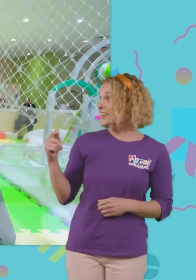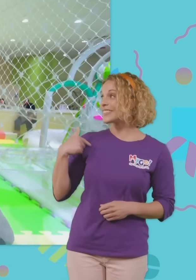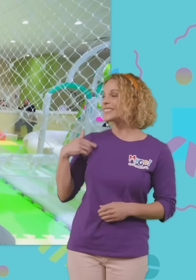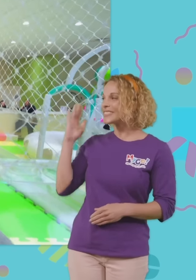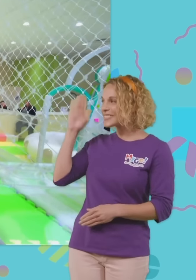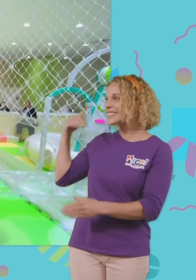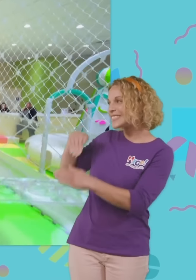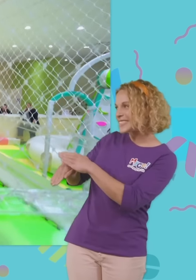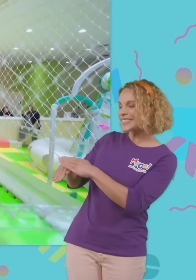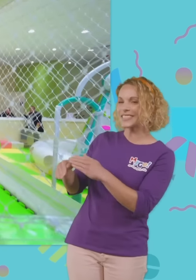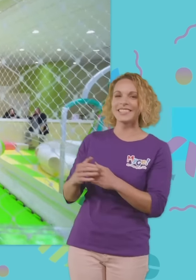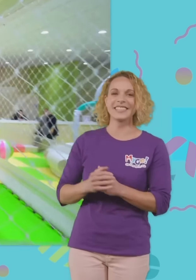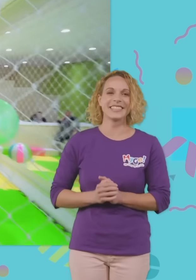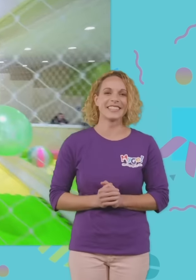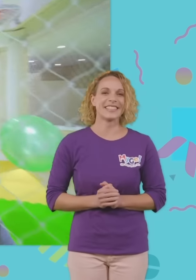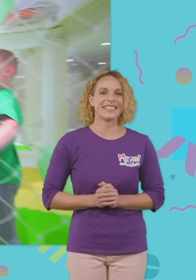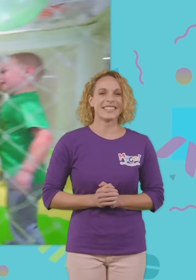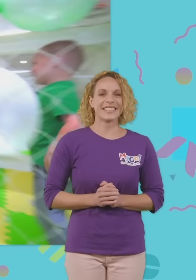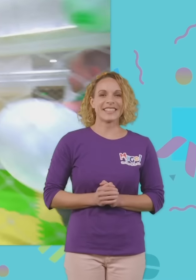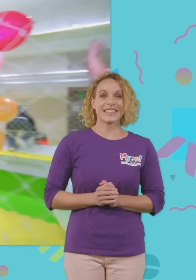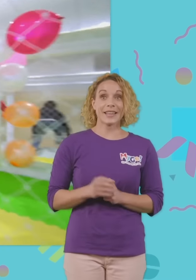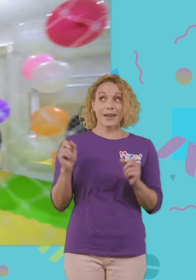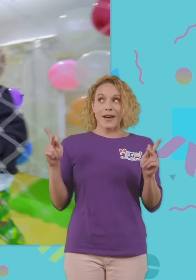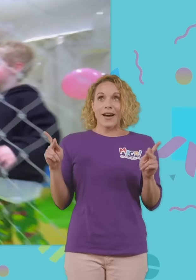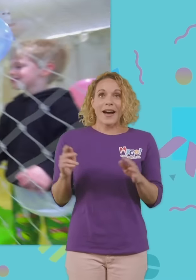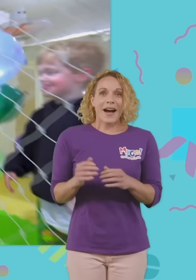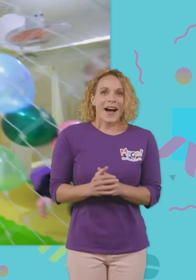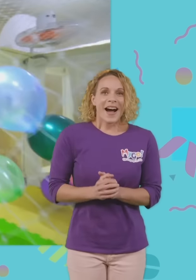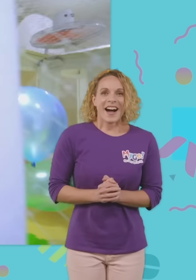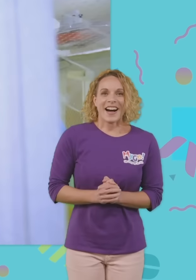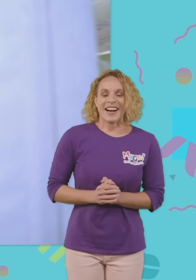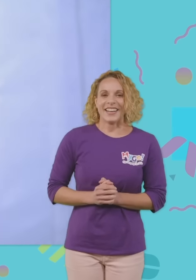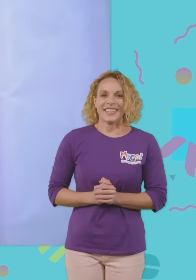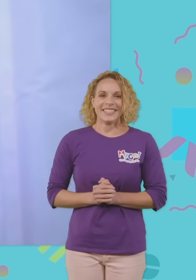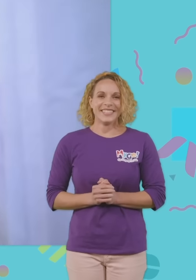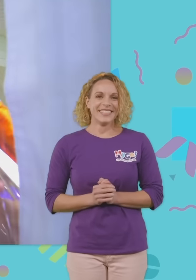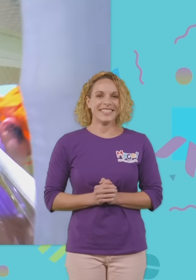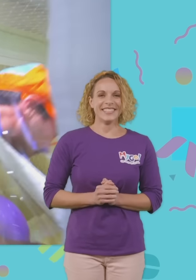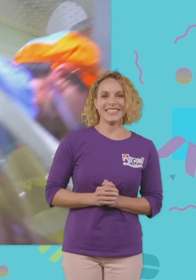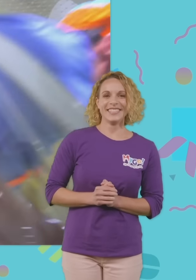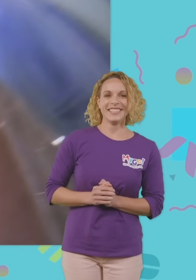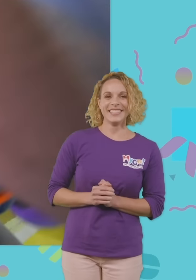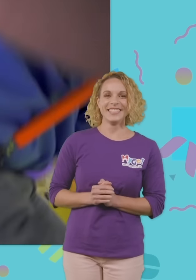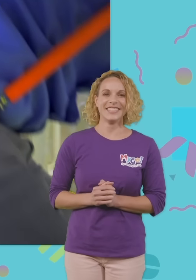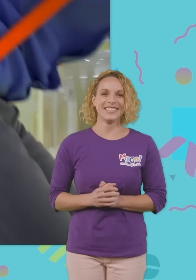Come in here. Okay, I'll come in there. Okay.